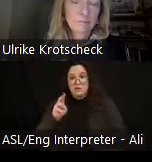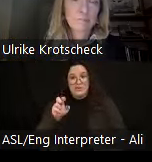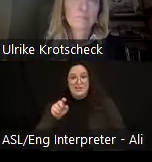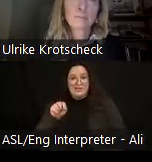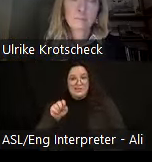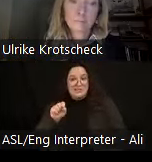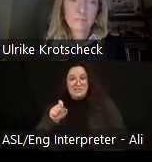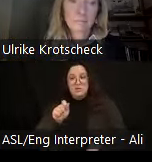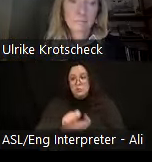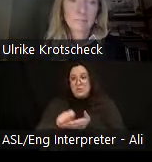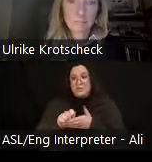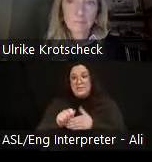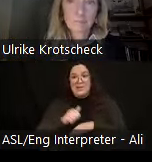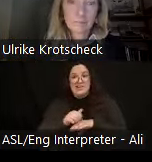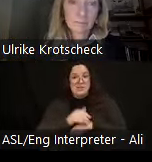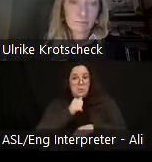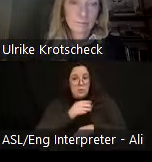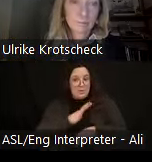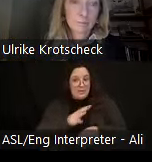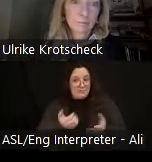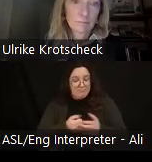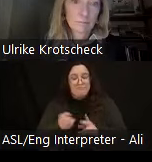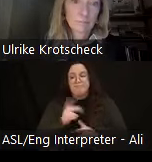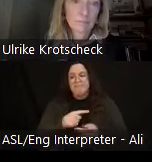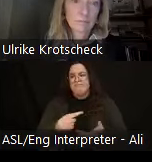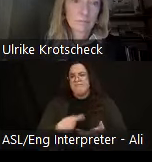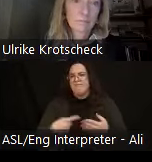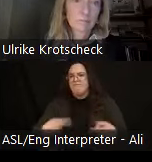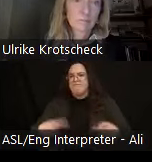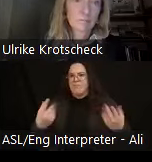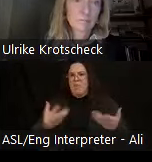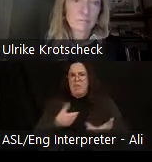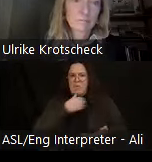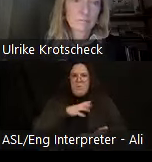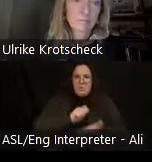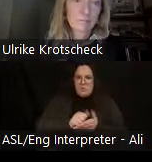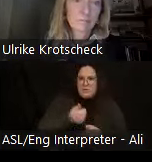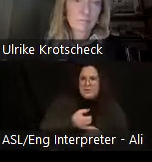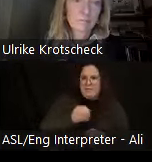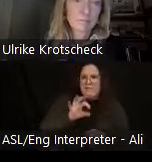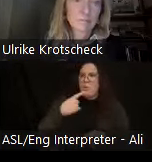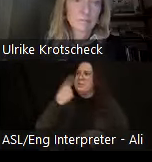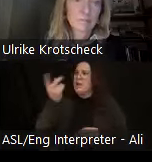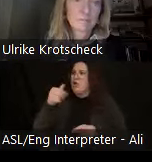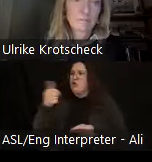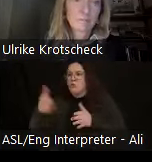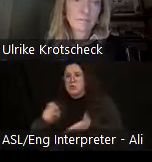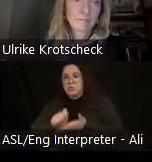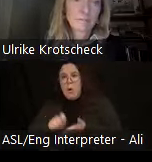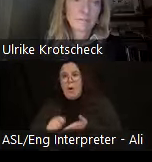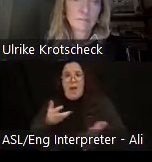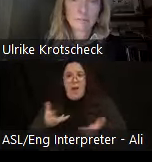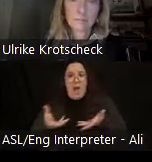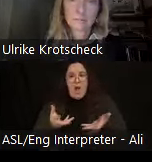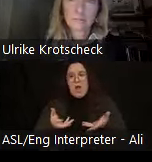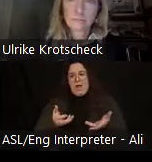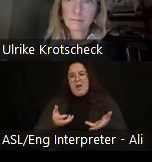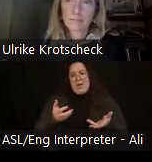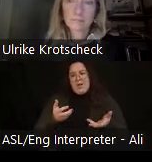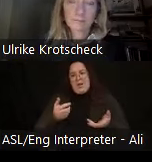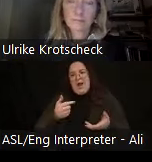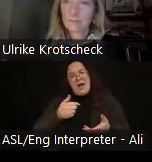authored and sent to women. And there's debate over whether those women actually wrote them or whether they dictated them. I'm actually in the camp that